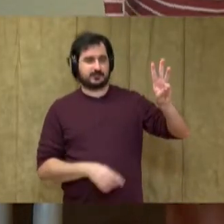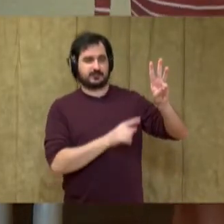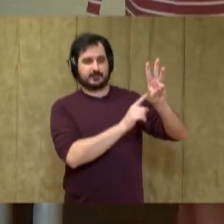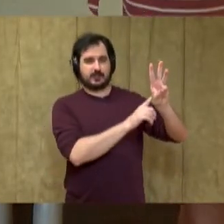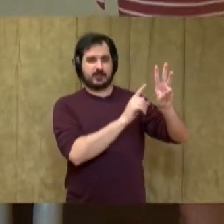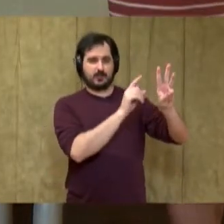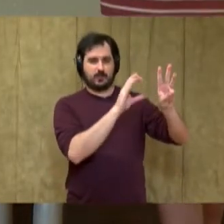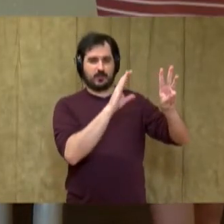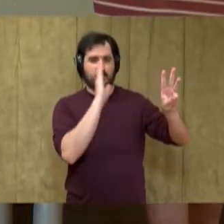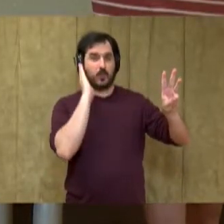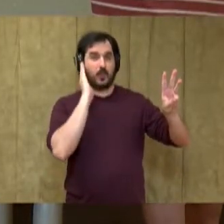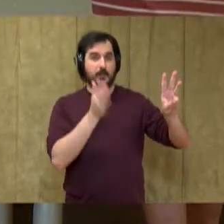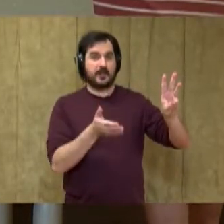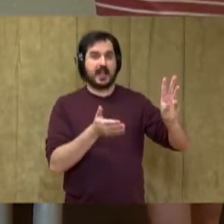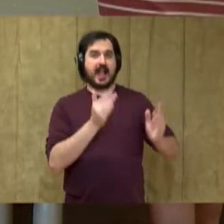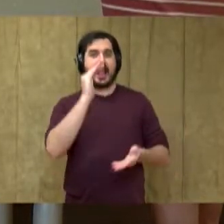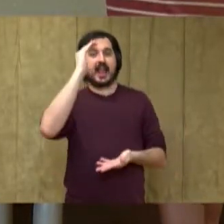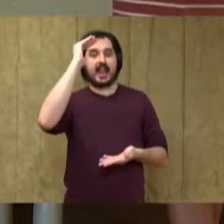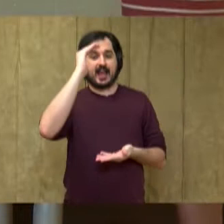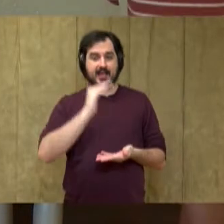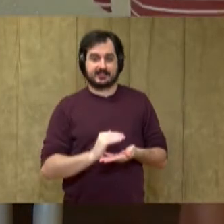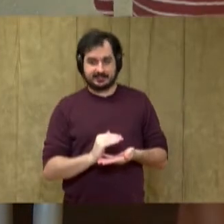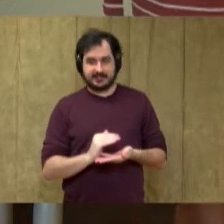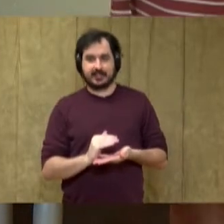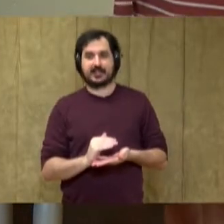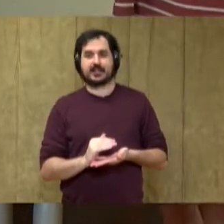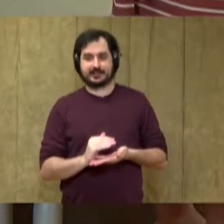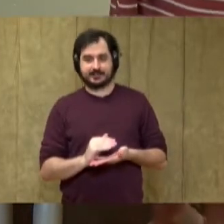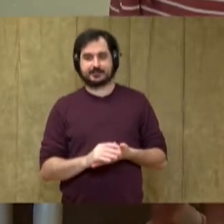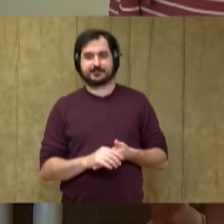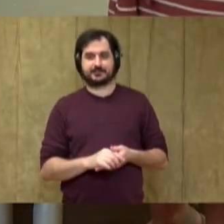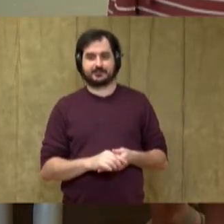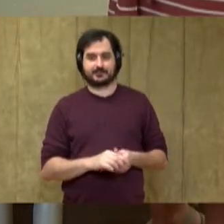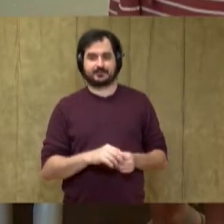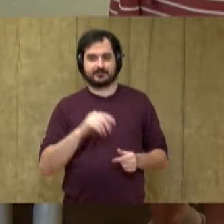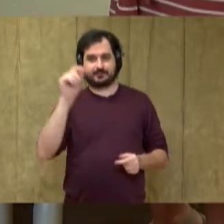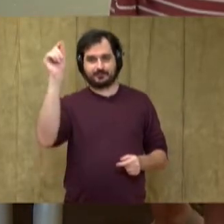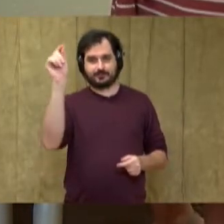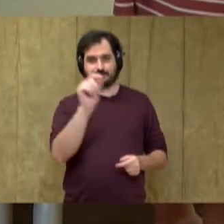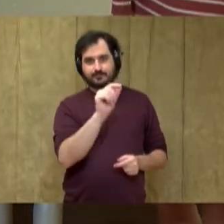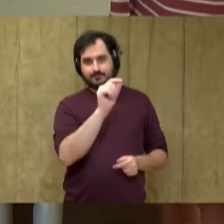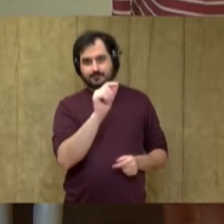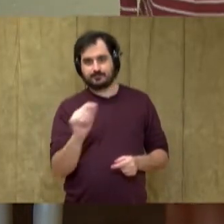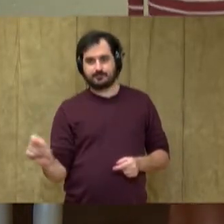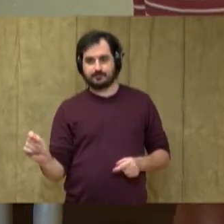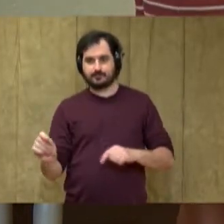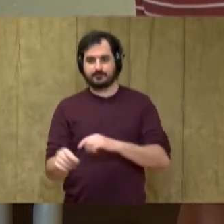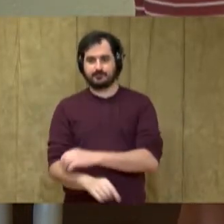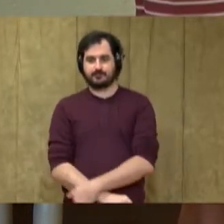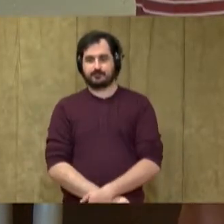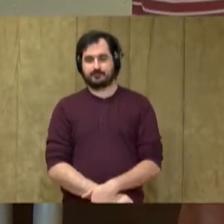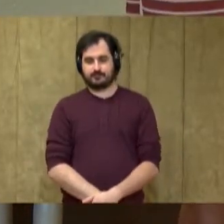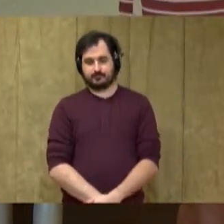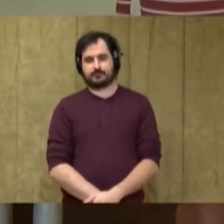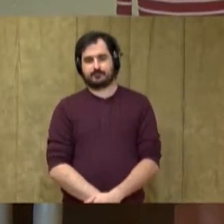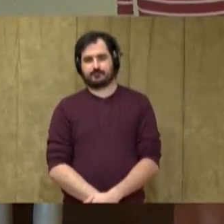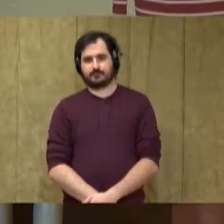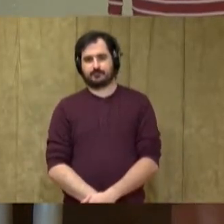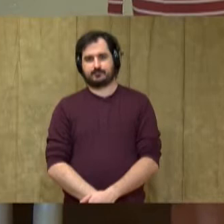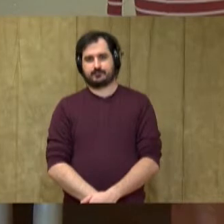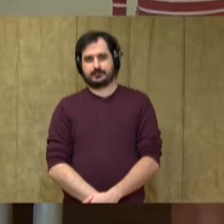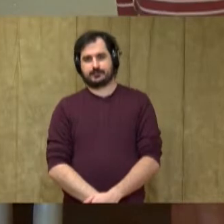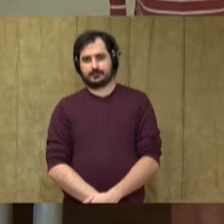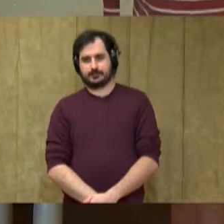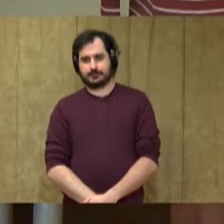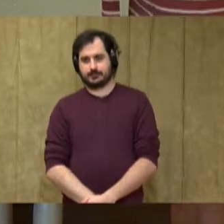hundredths would be less than 4 tenths. All right, very good,